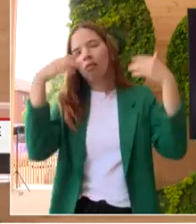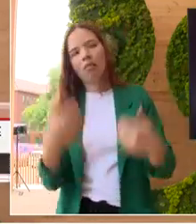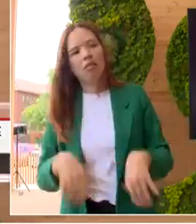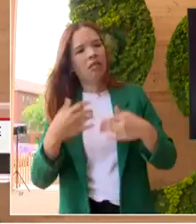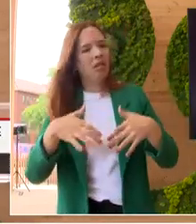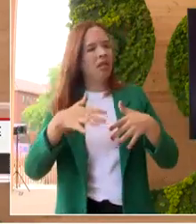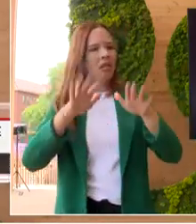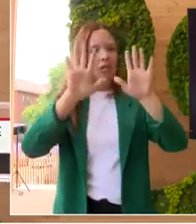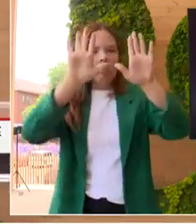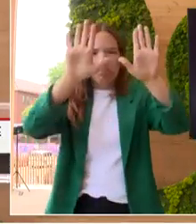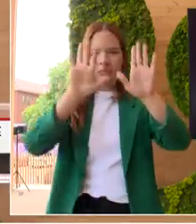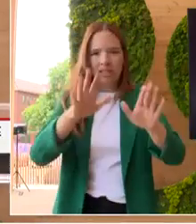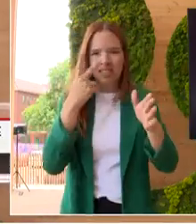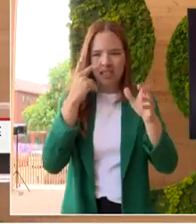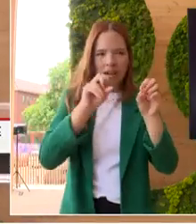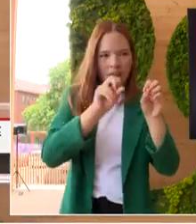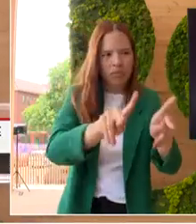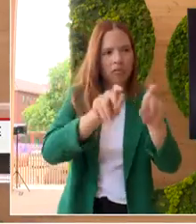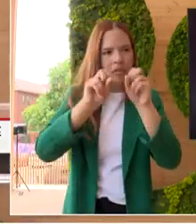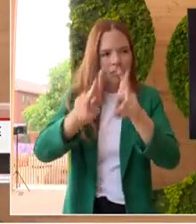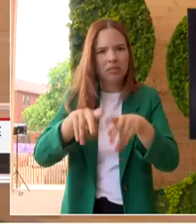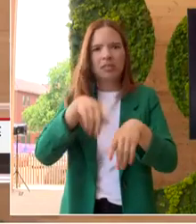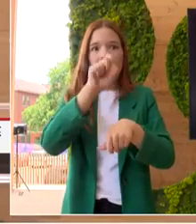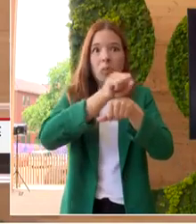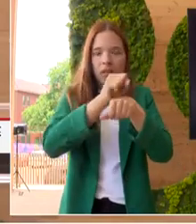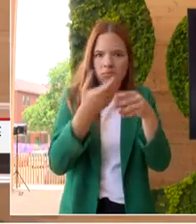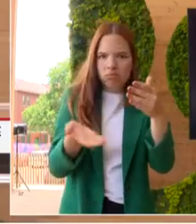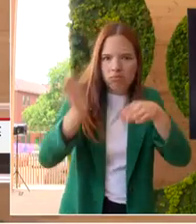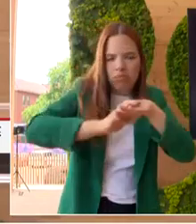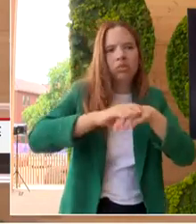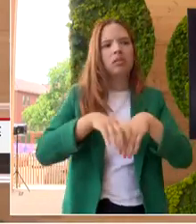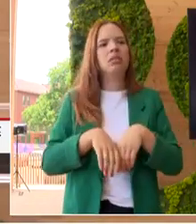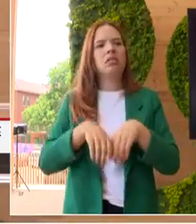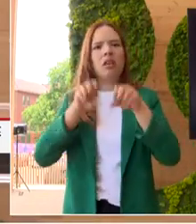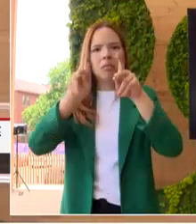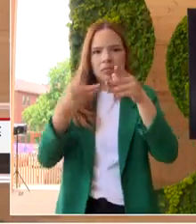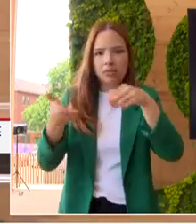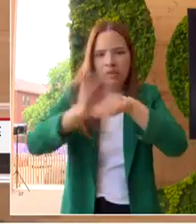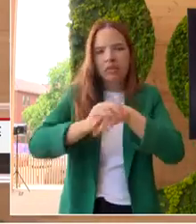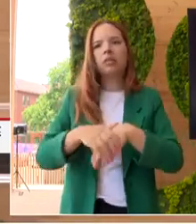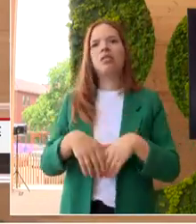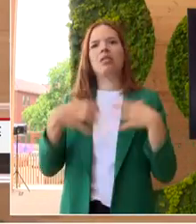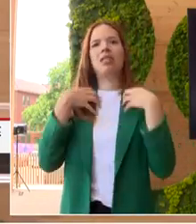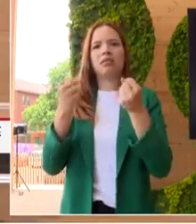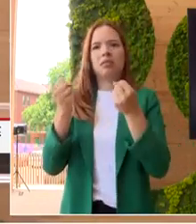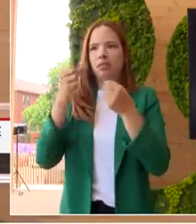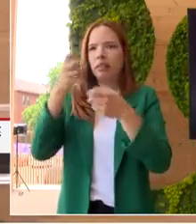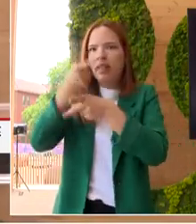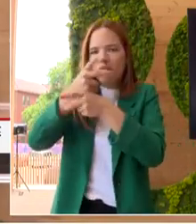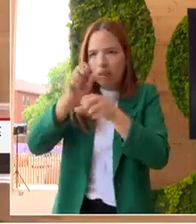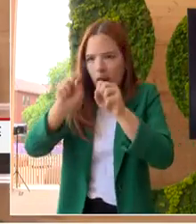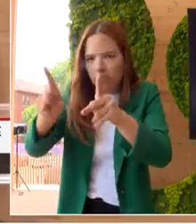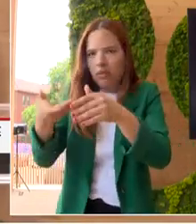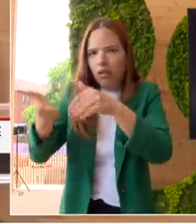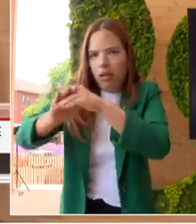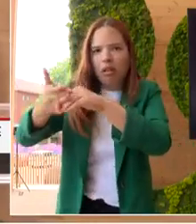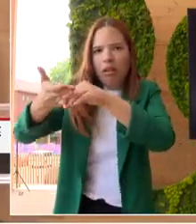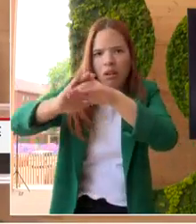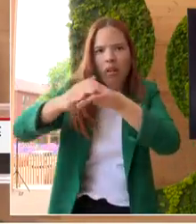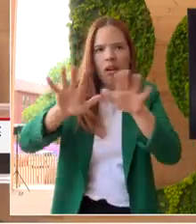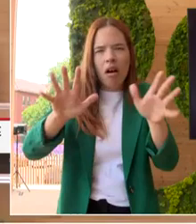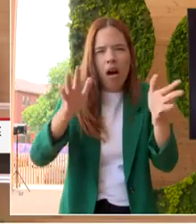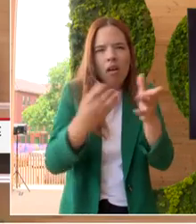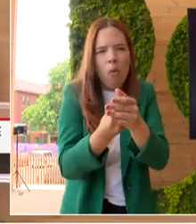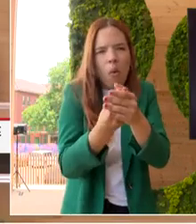jobs, more business opportunities, better health care opportunities, and more opportunities for